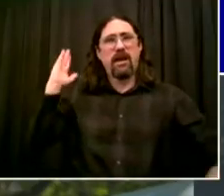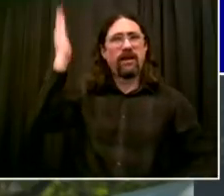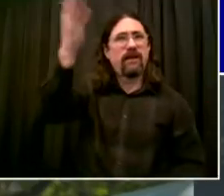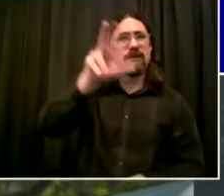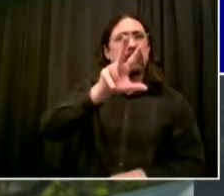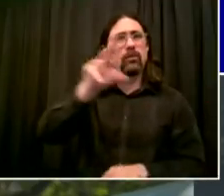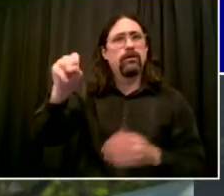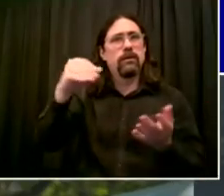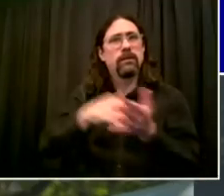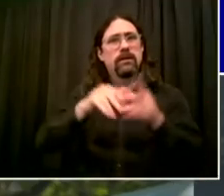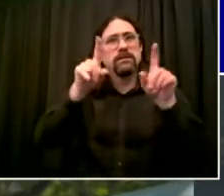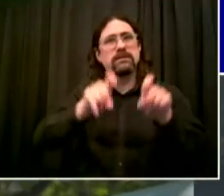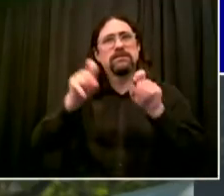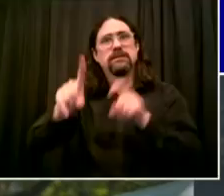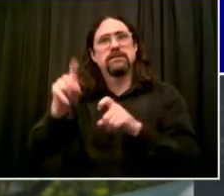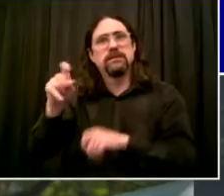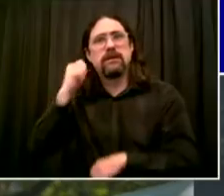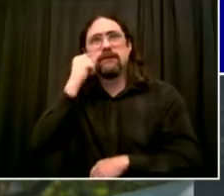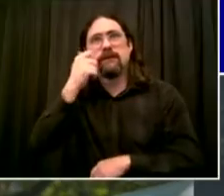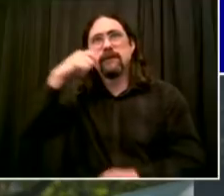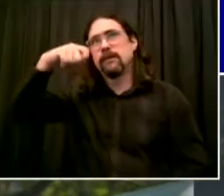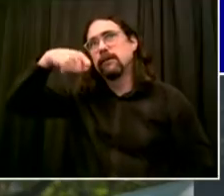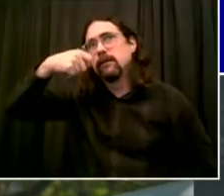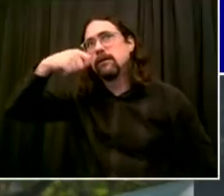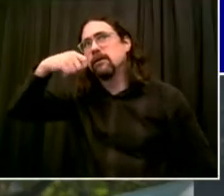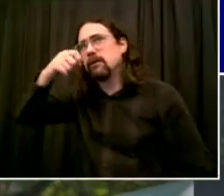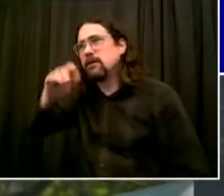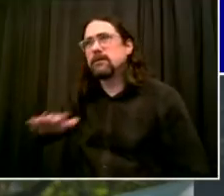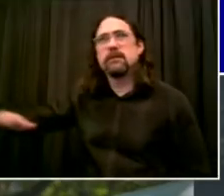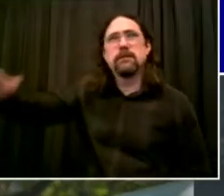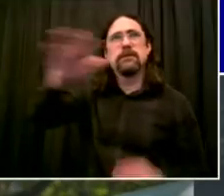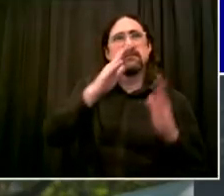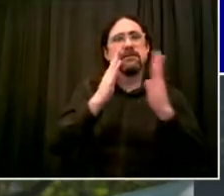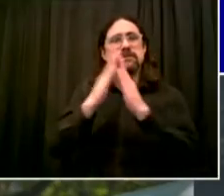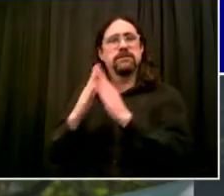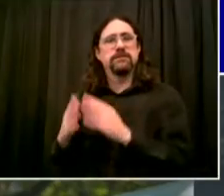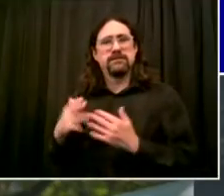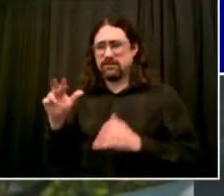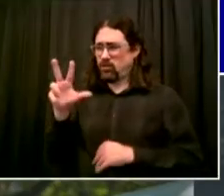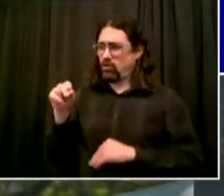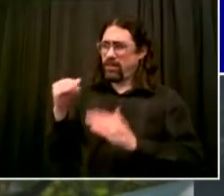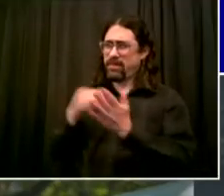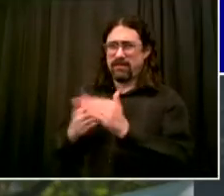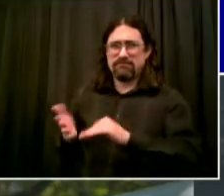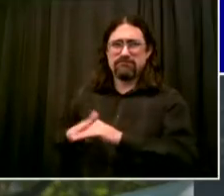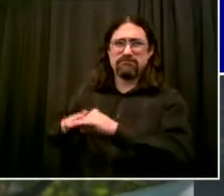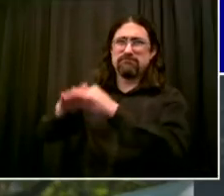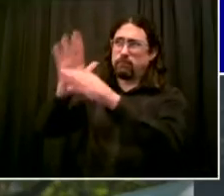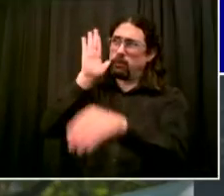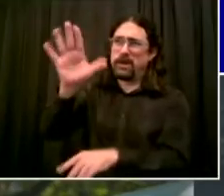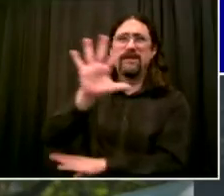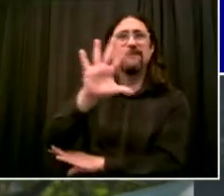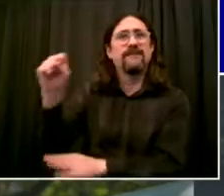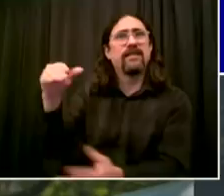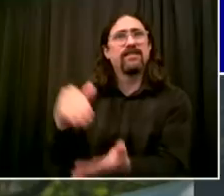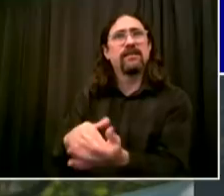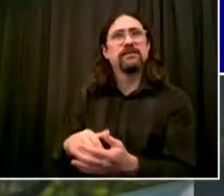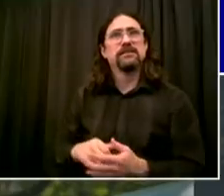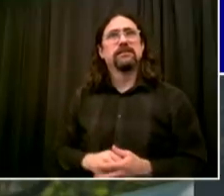nyc.gov/COVID test or call 311. We have that test for free. It's simple, it's fast, it's